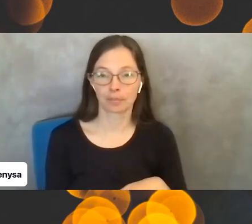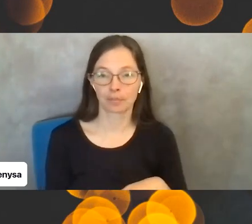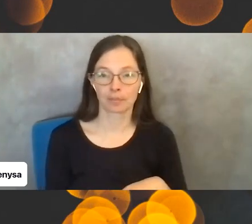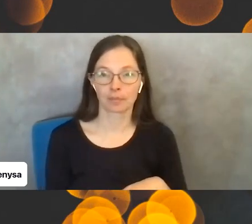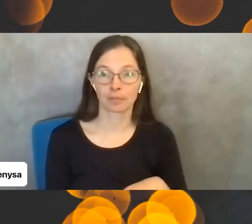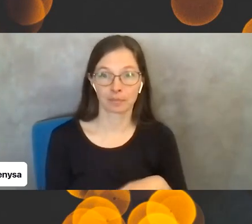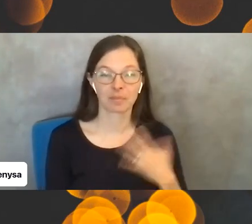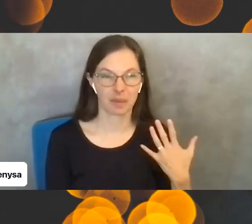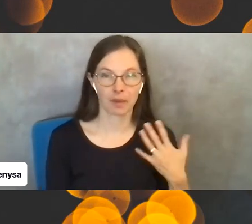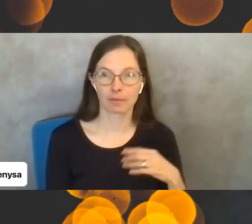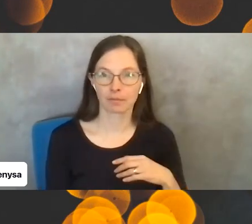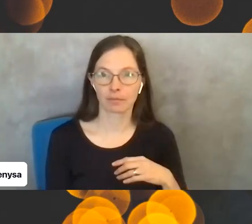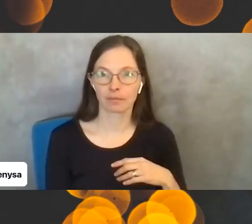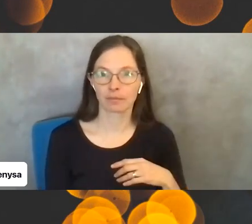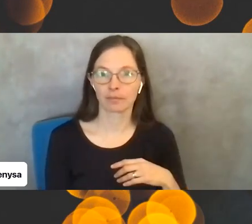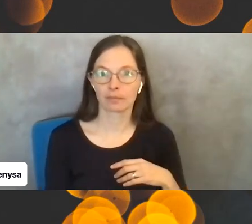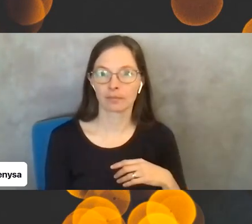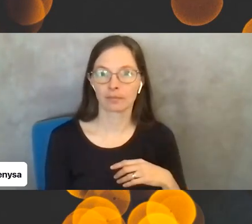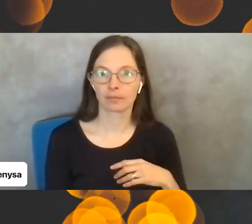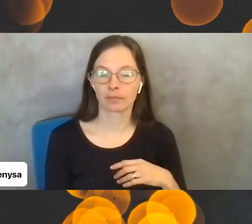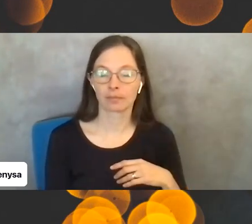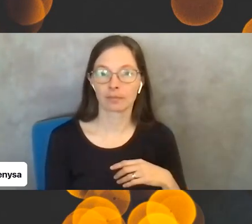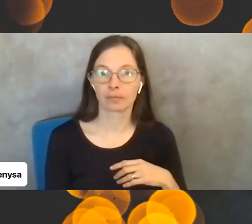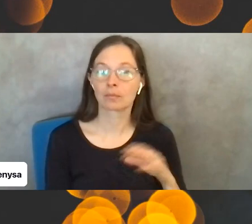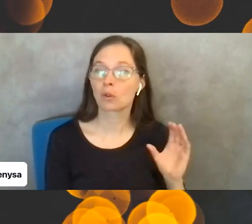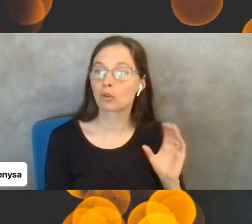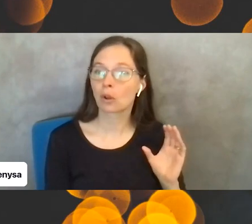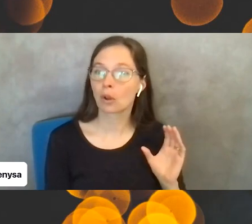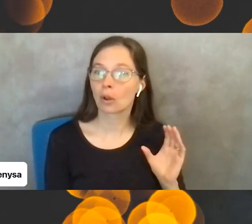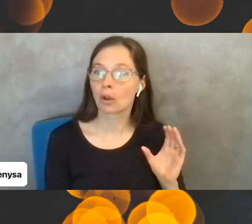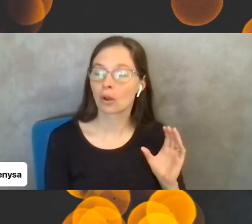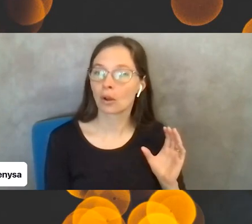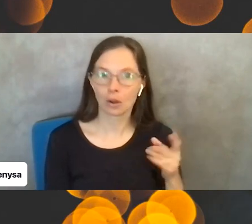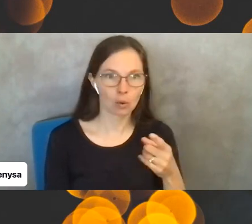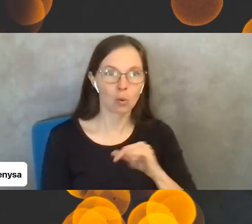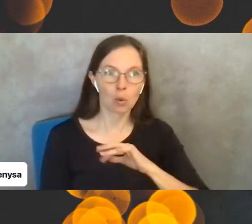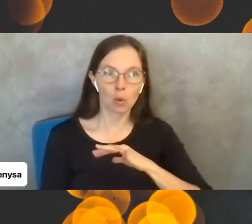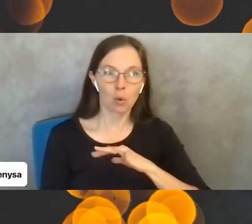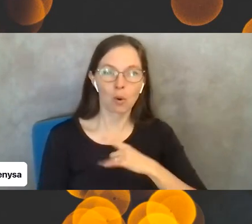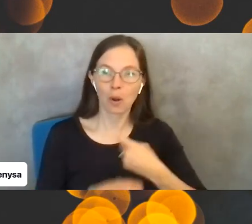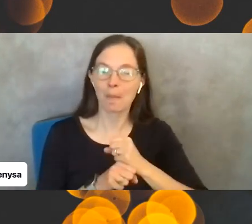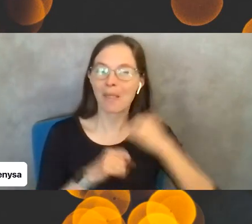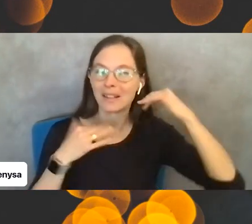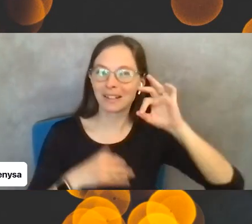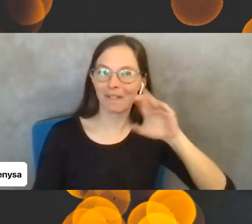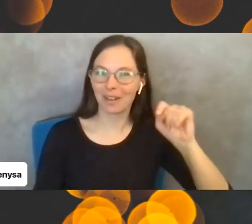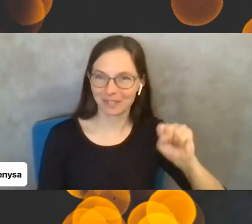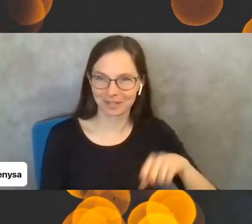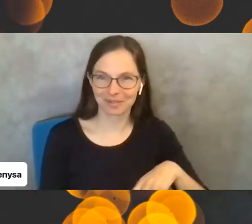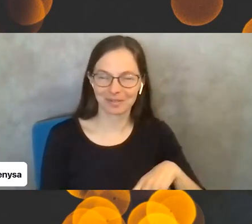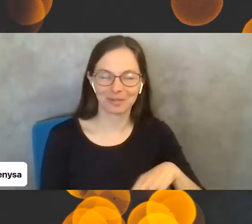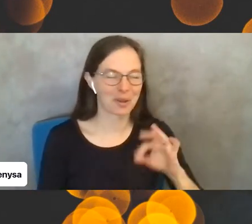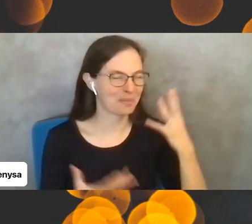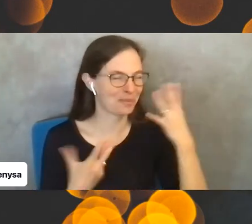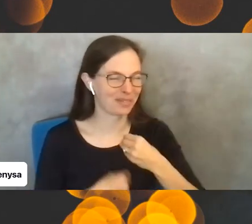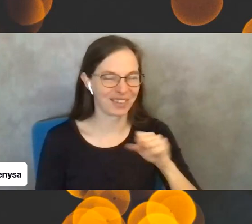on the 5. You don't even and if need you have sound effects, Vico. We got like built-in sound effects that everybody's digging right now. You don't even incredible.